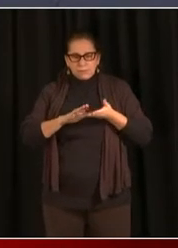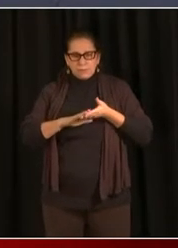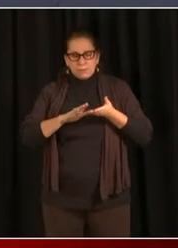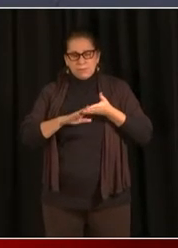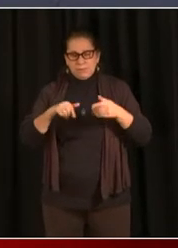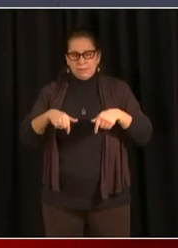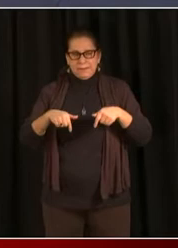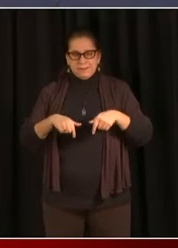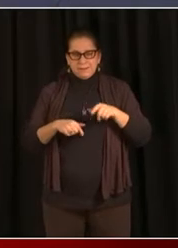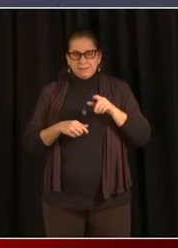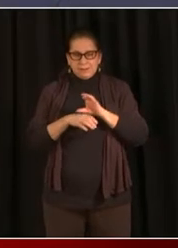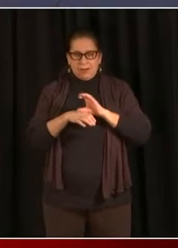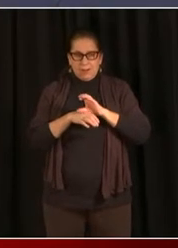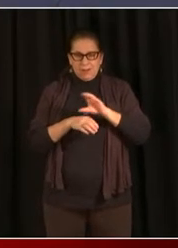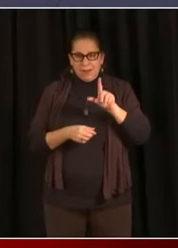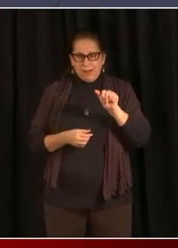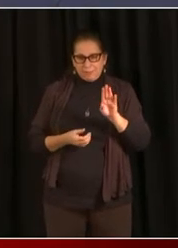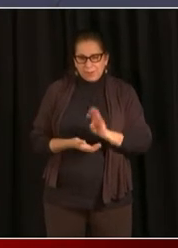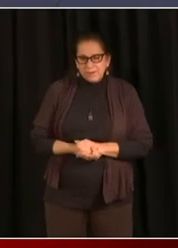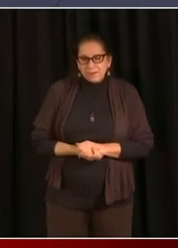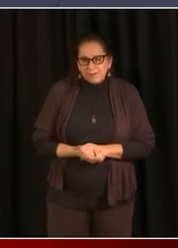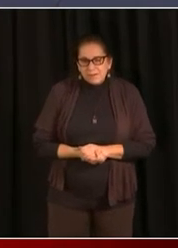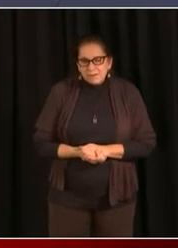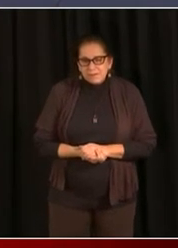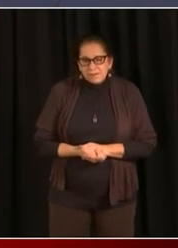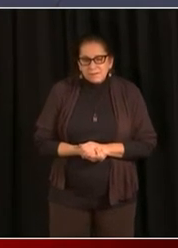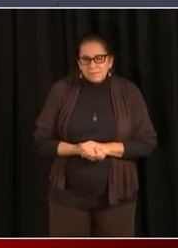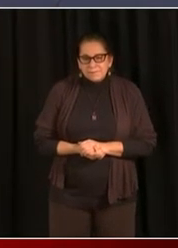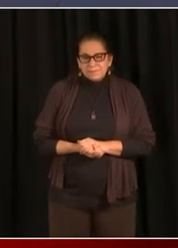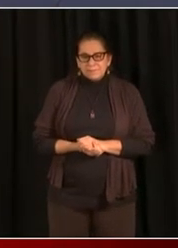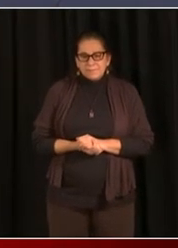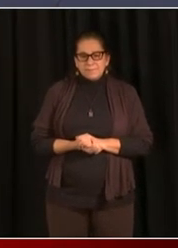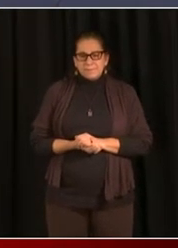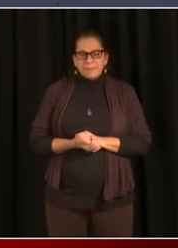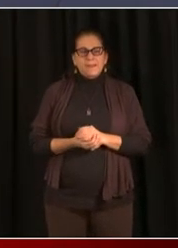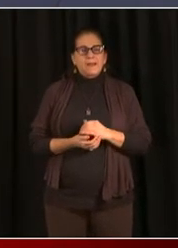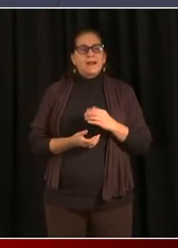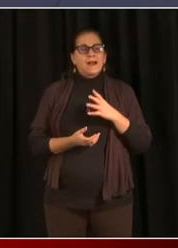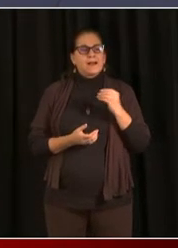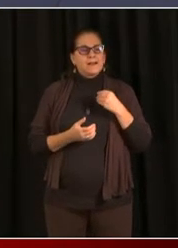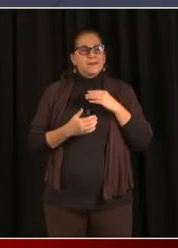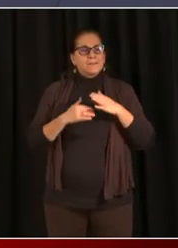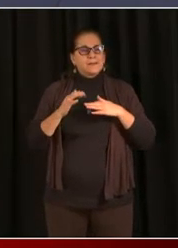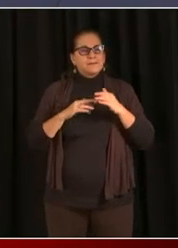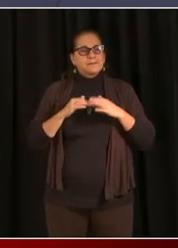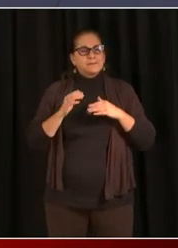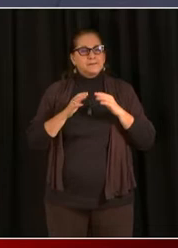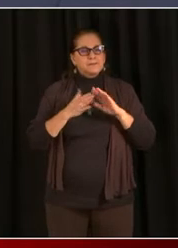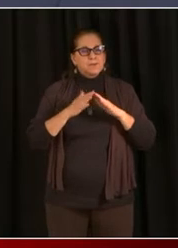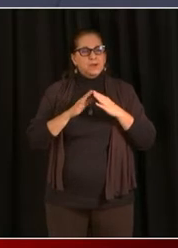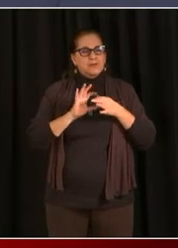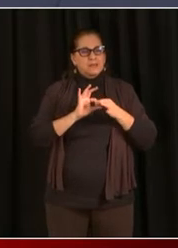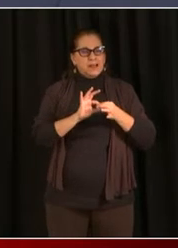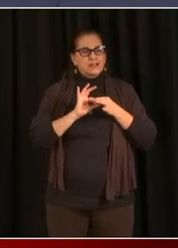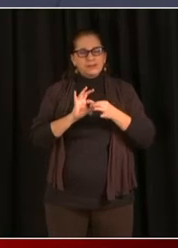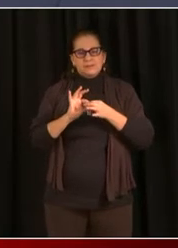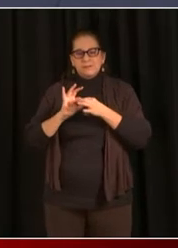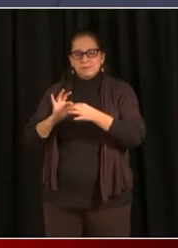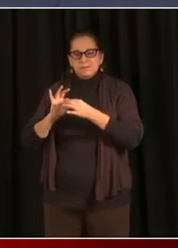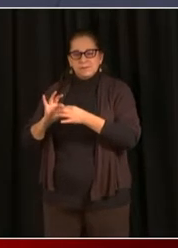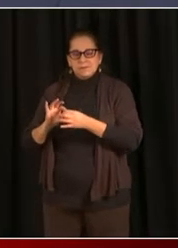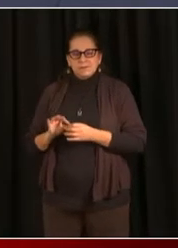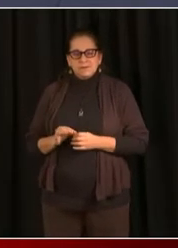most important is that we are building a community. And once we have a community very,